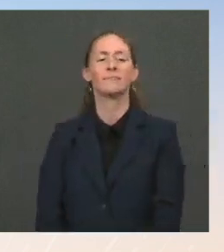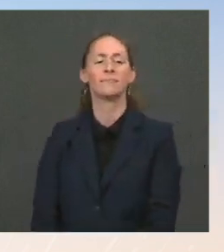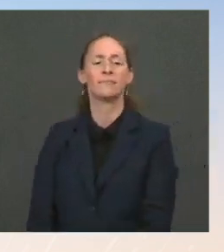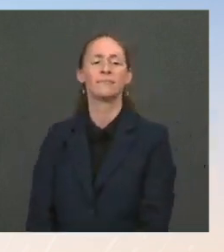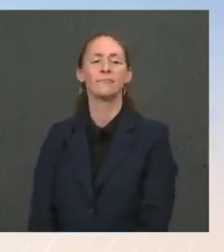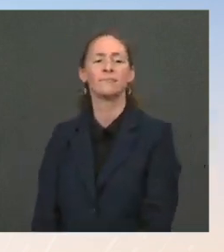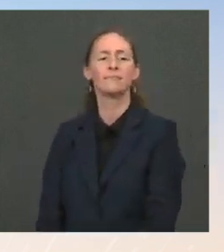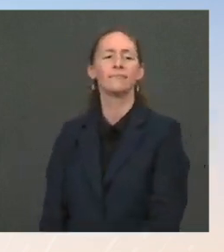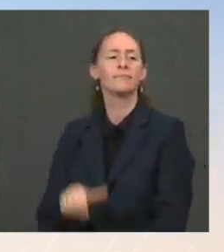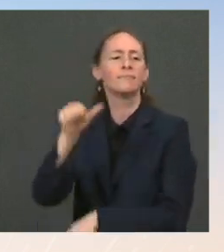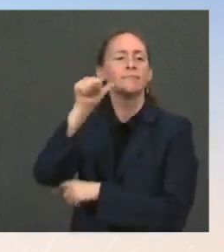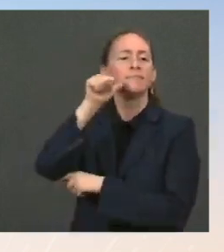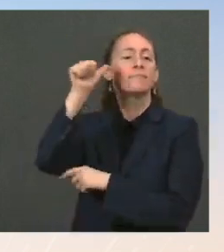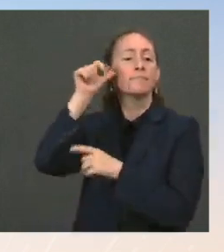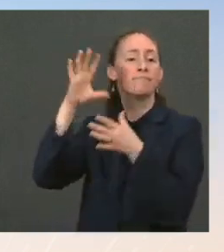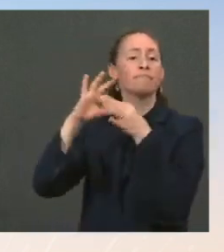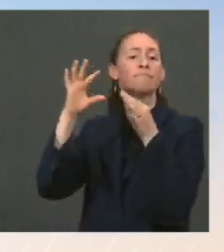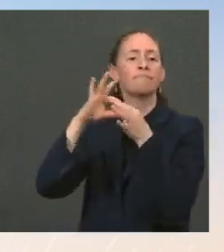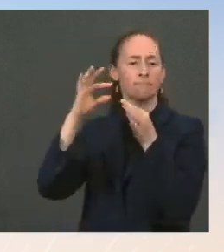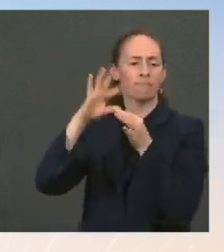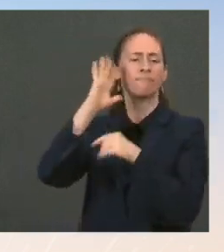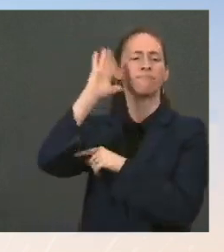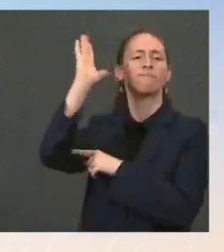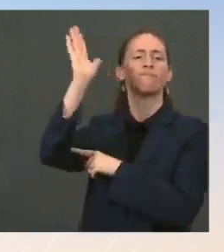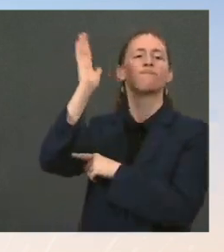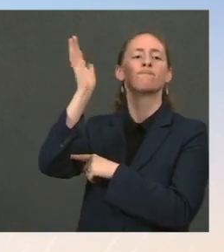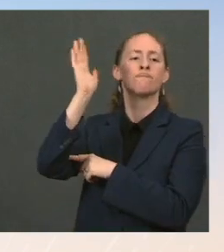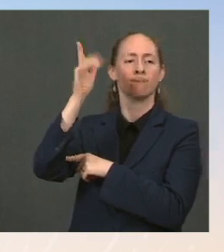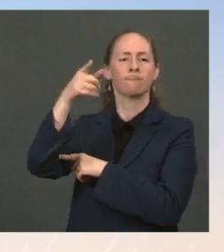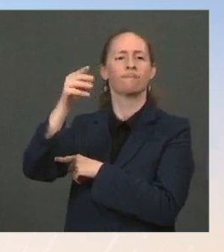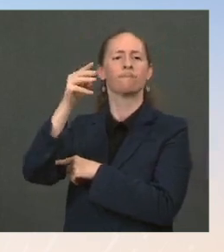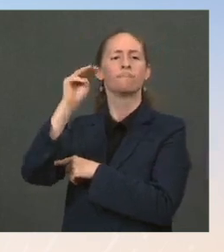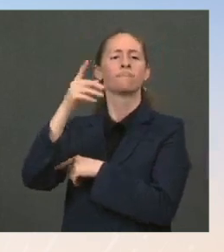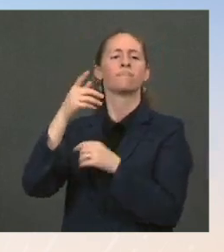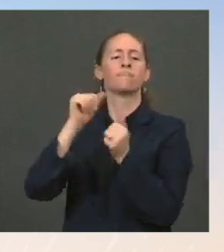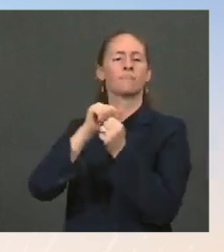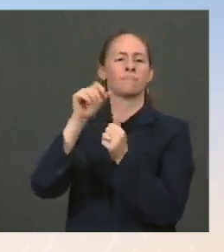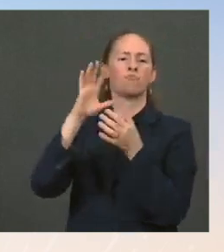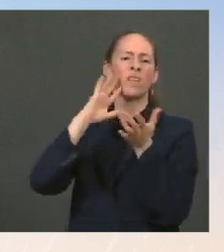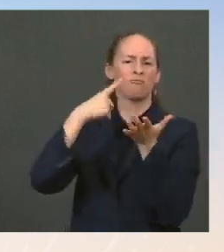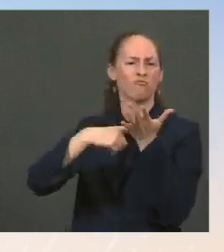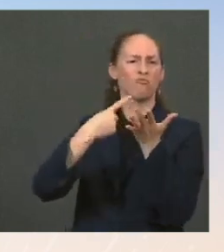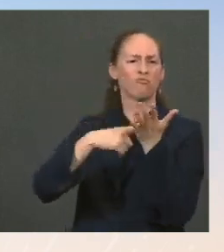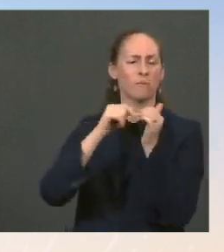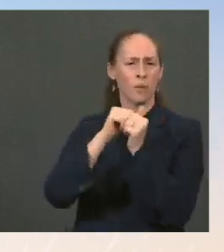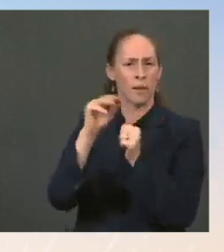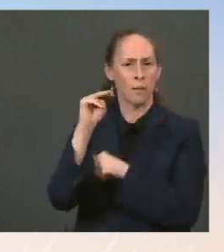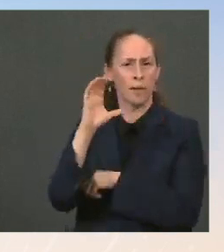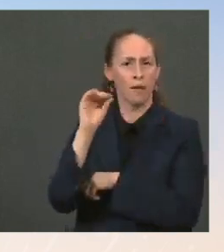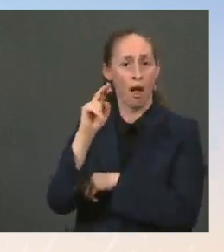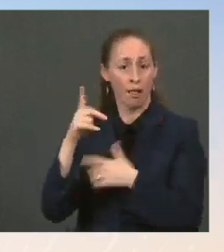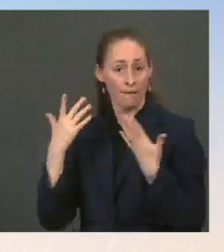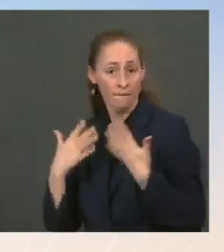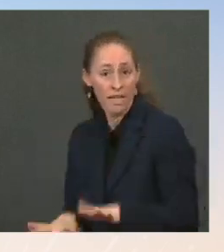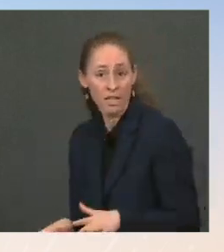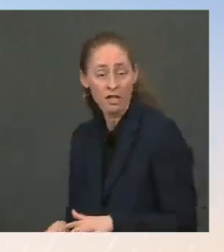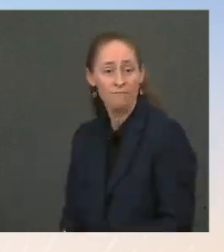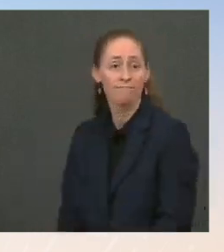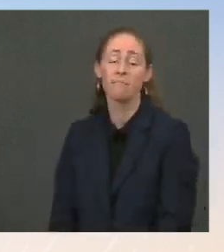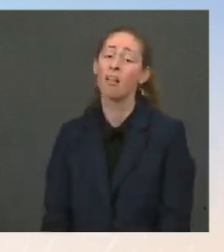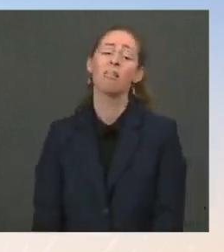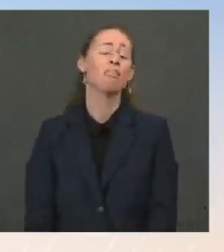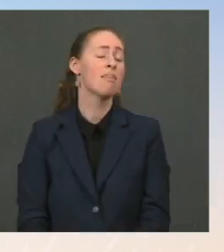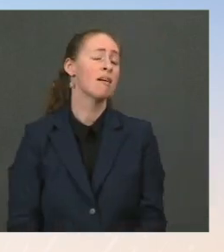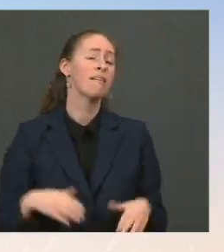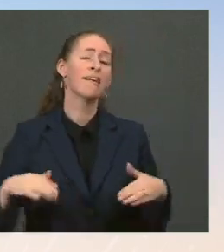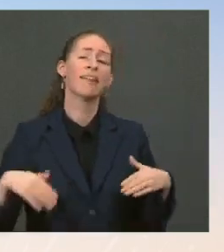speaking with Mitch McConnell as it related to the debt limit. Has that conversation happened, and what did he tell him? They have not spoken. I